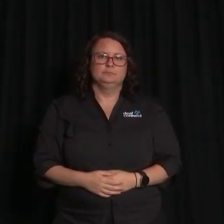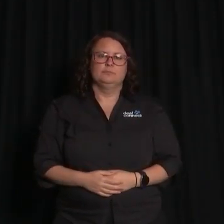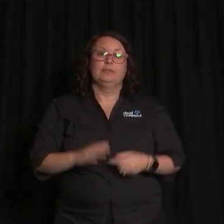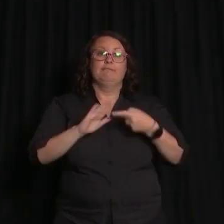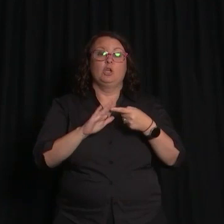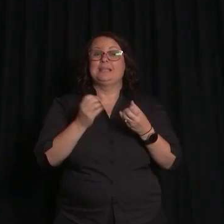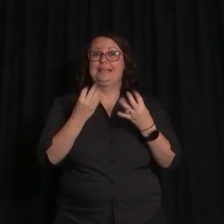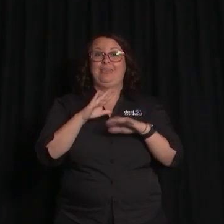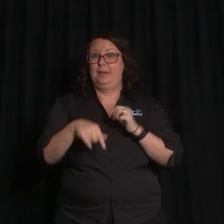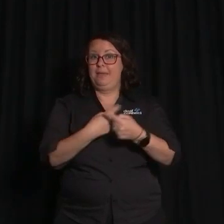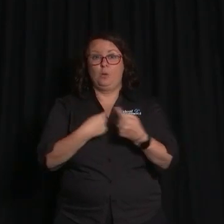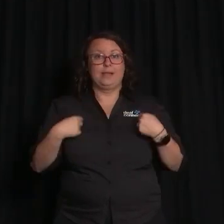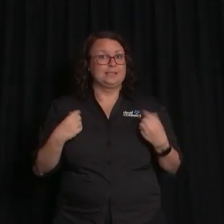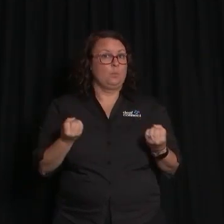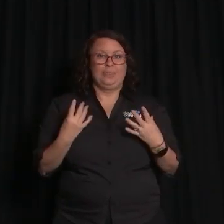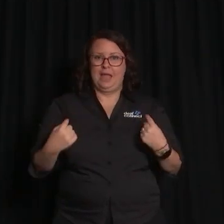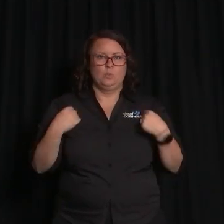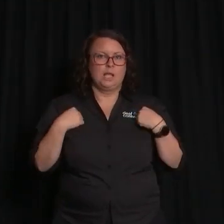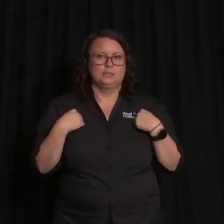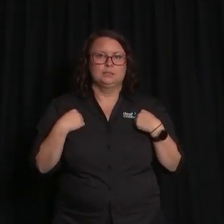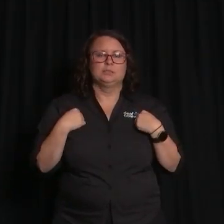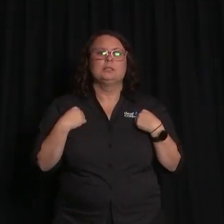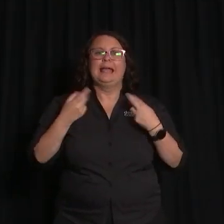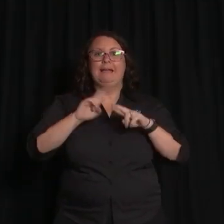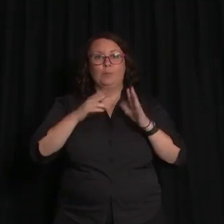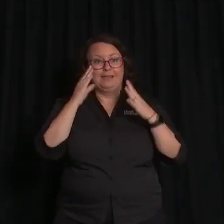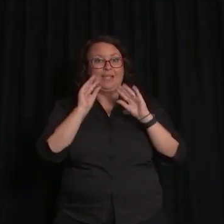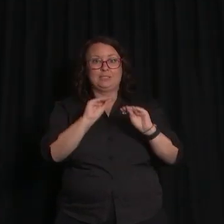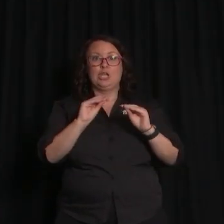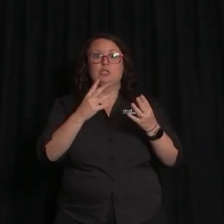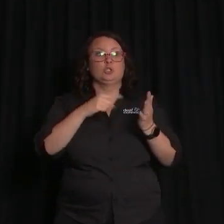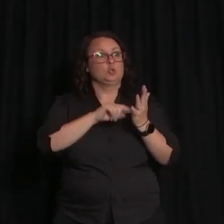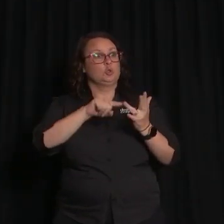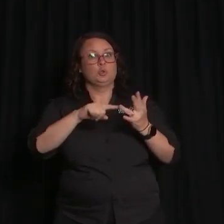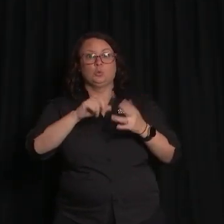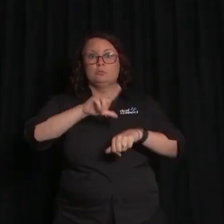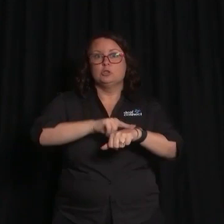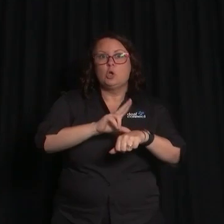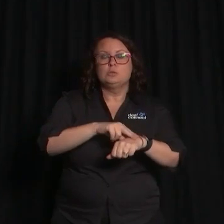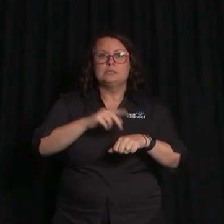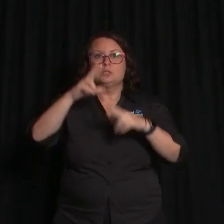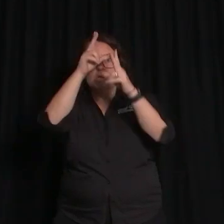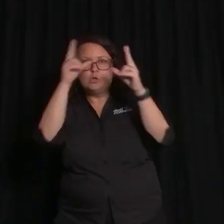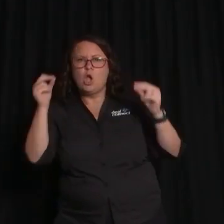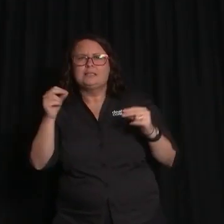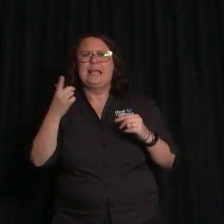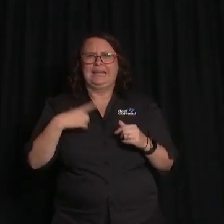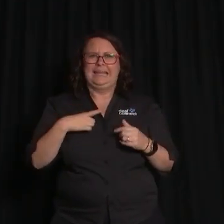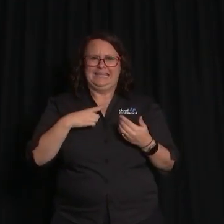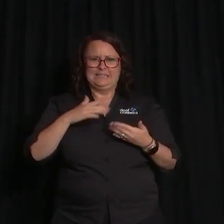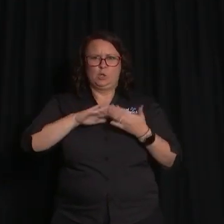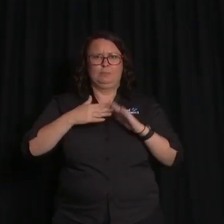us. This healthcare provider education has to happen with community, it has to happen with peer-led